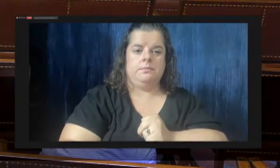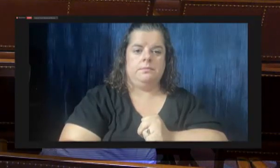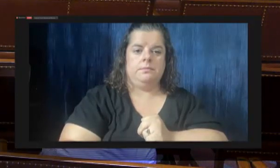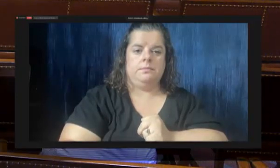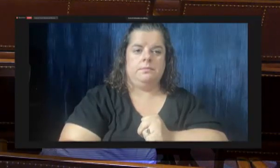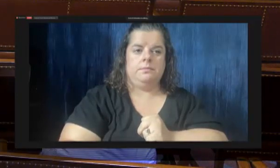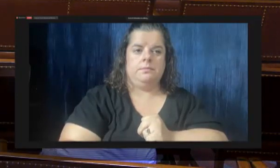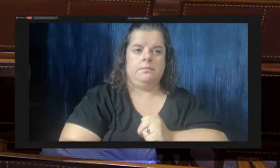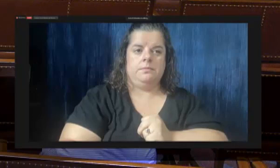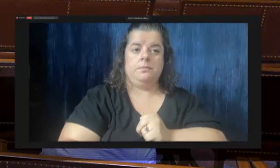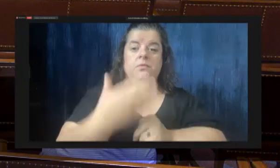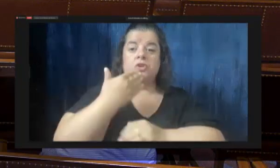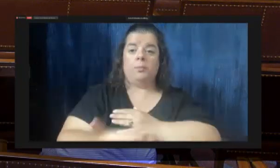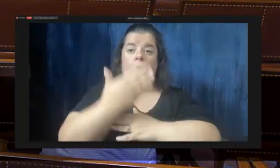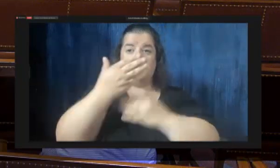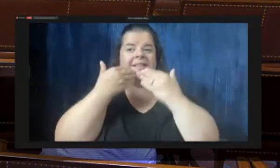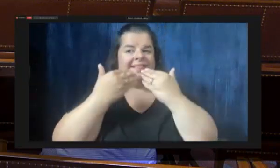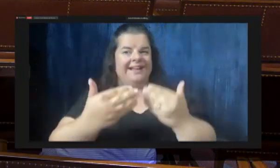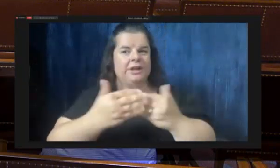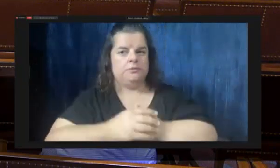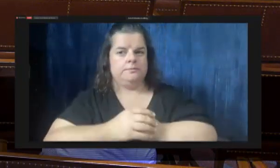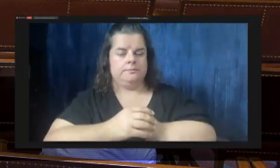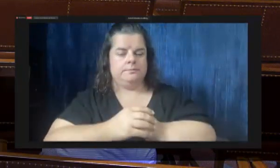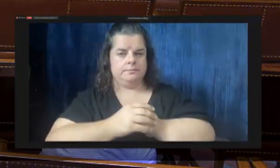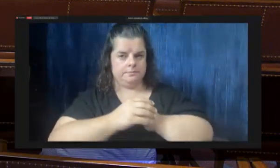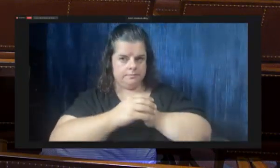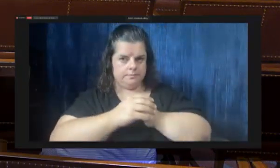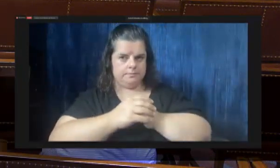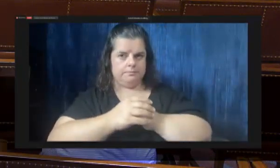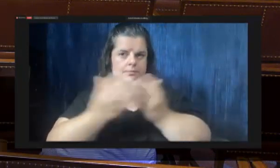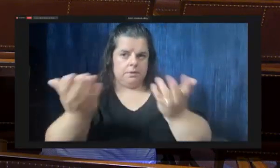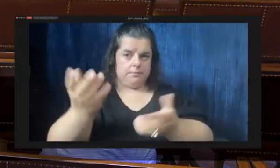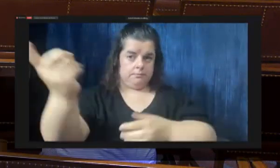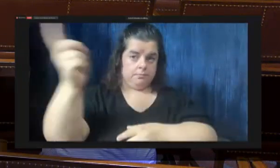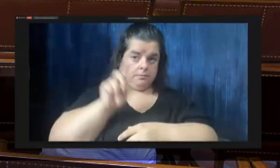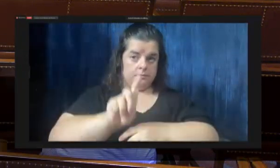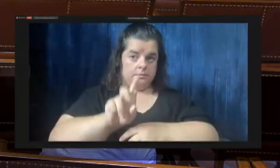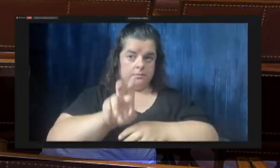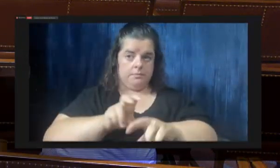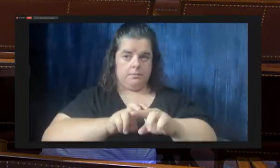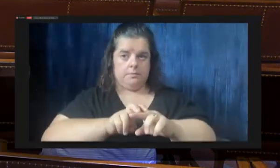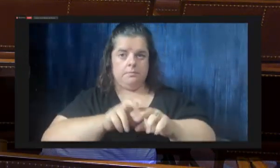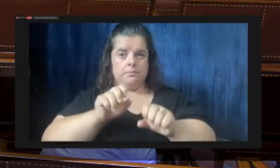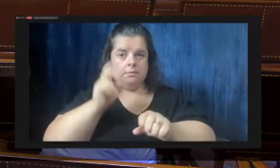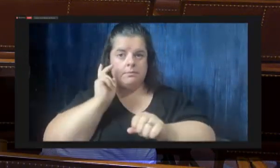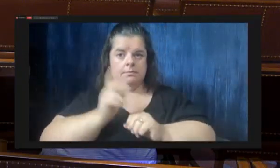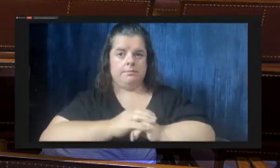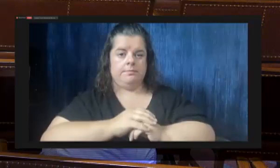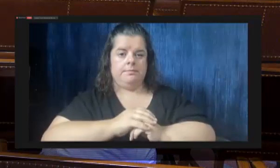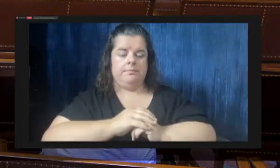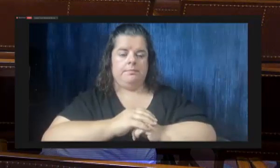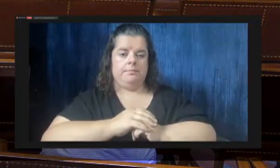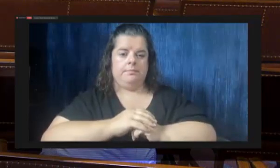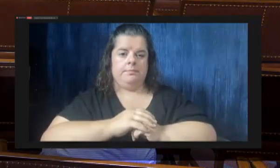Good morning. Thank you. Morning. Come down here so I can see you. Thank you.